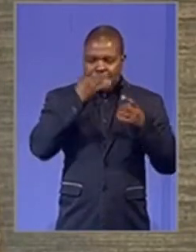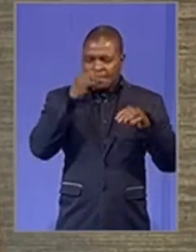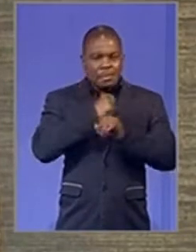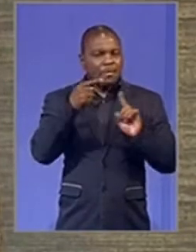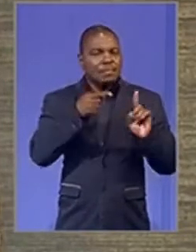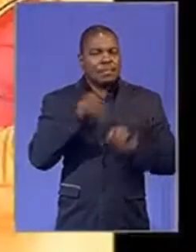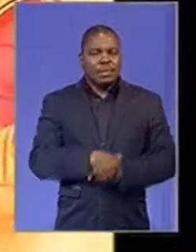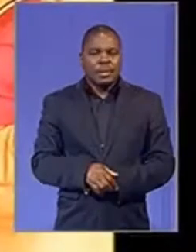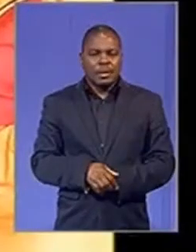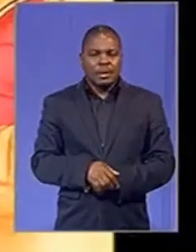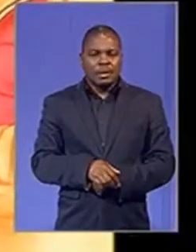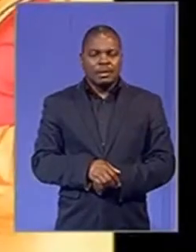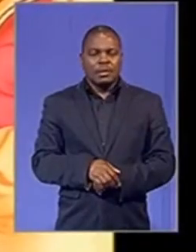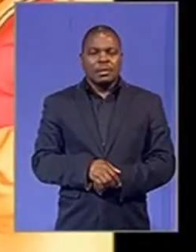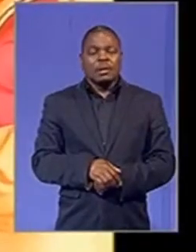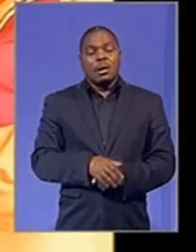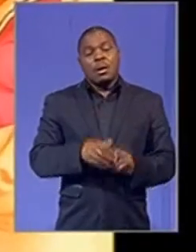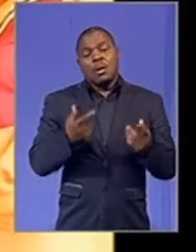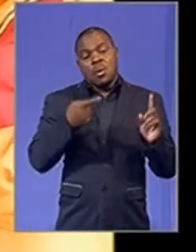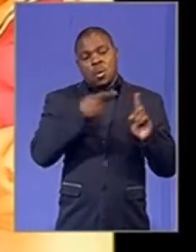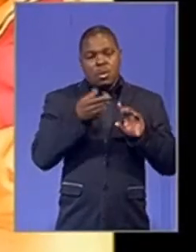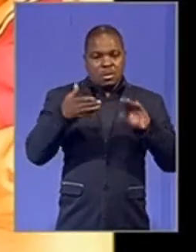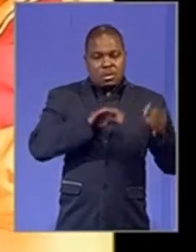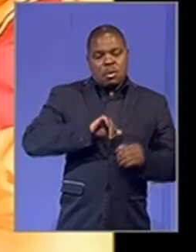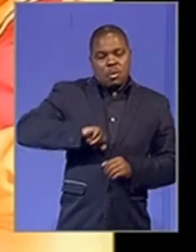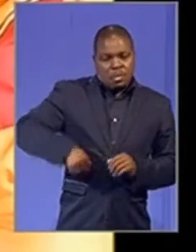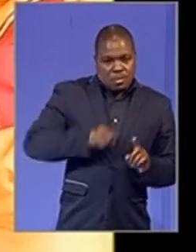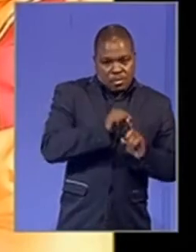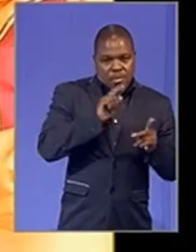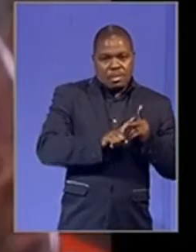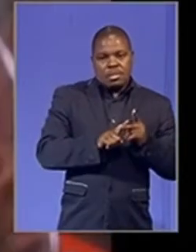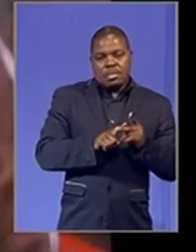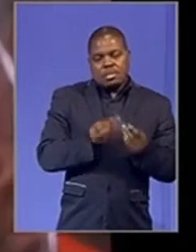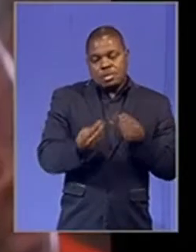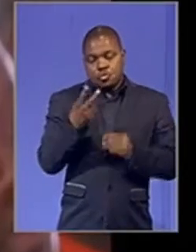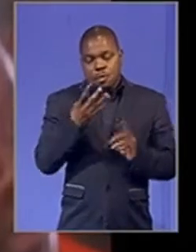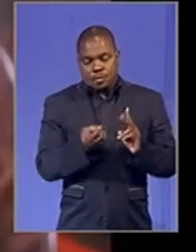She's a warrior. Magwaza Msibi o sia molekane wa hae le bana ba babedi.